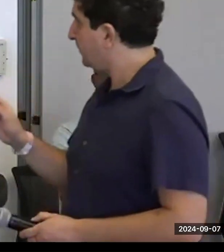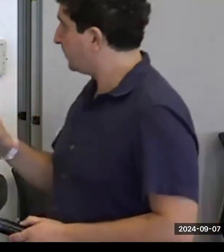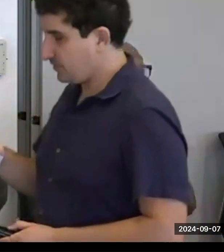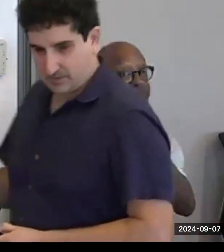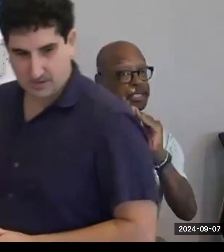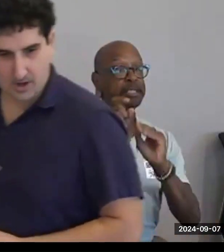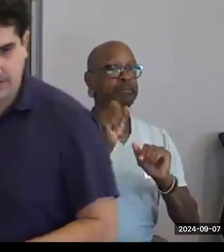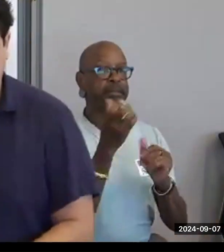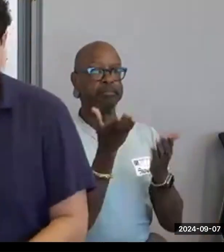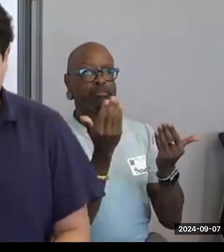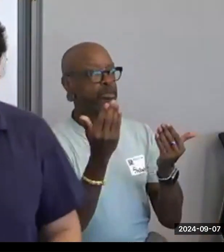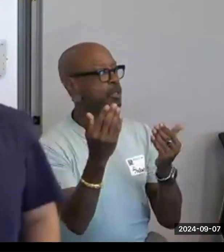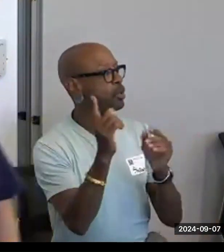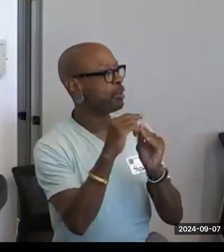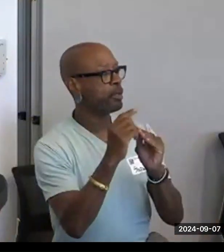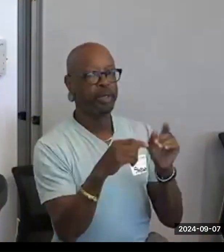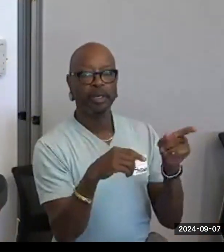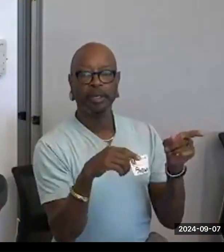One more question.